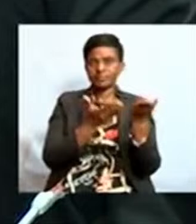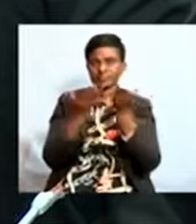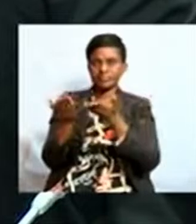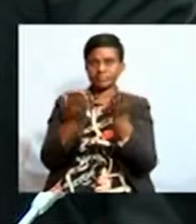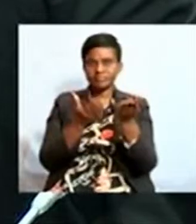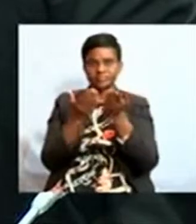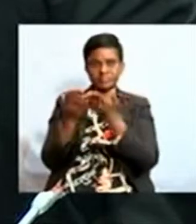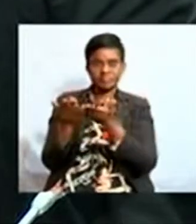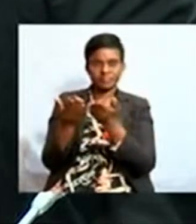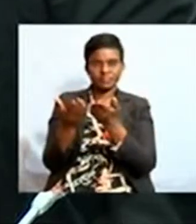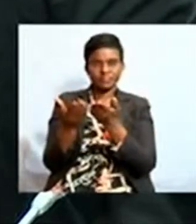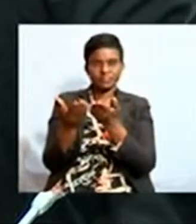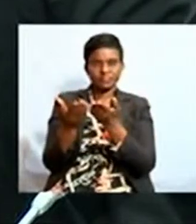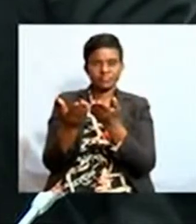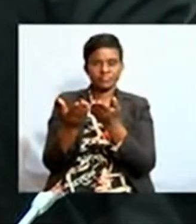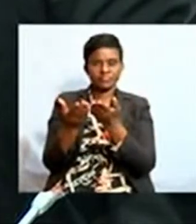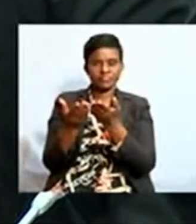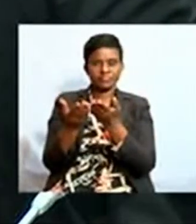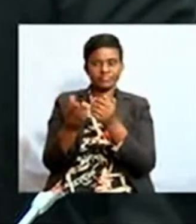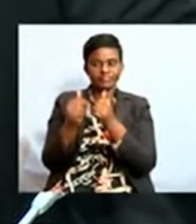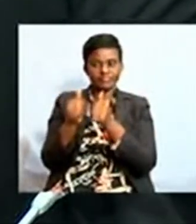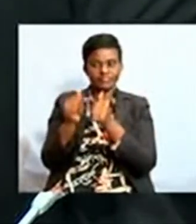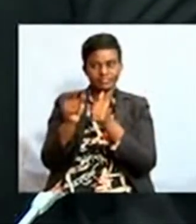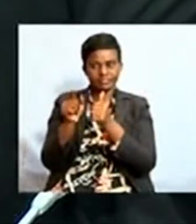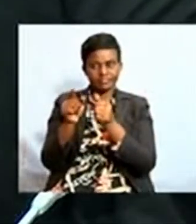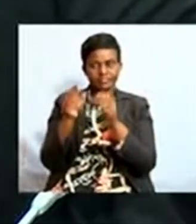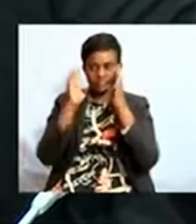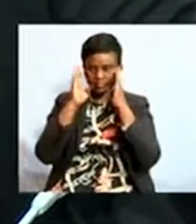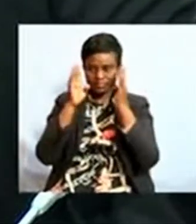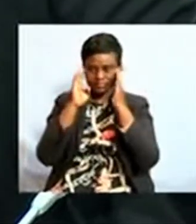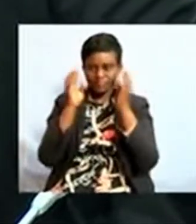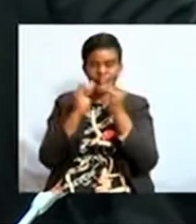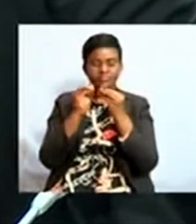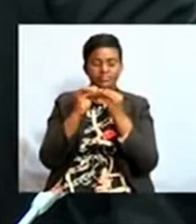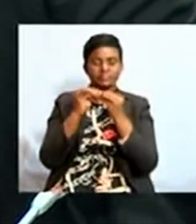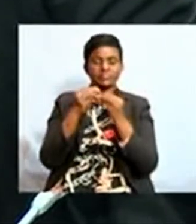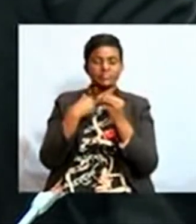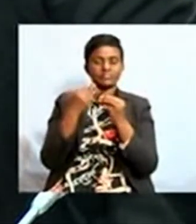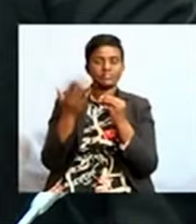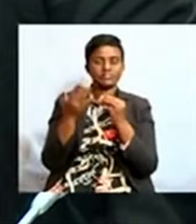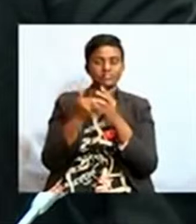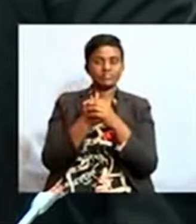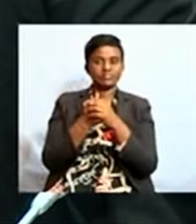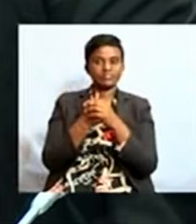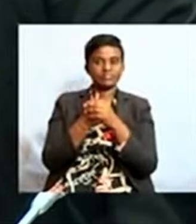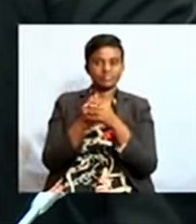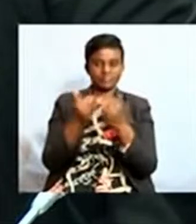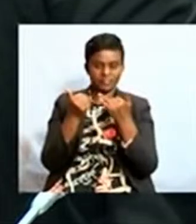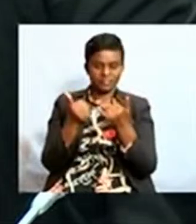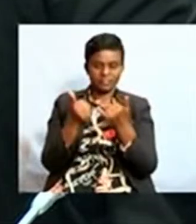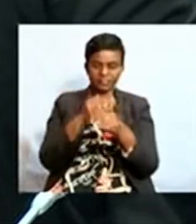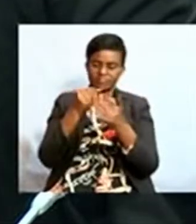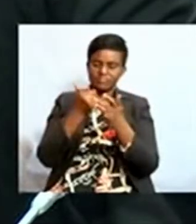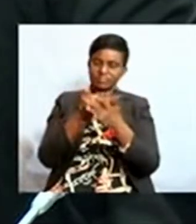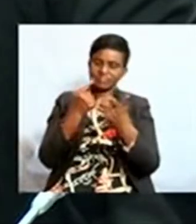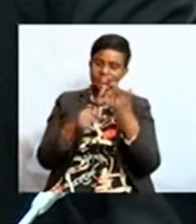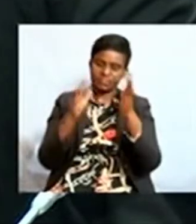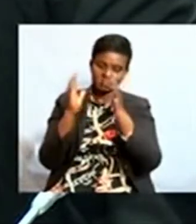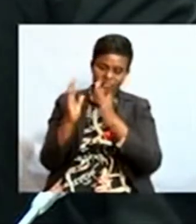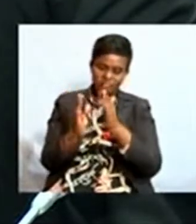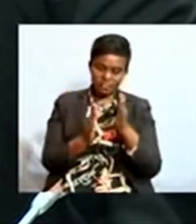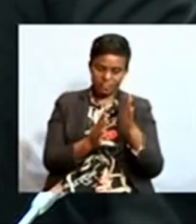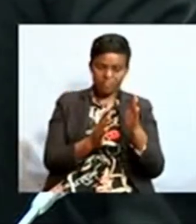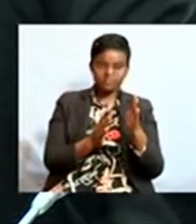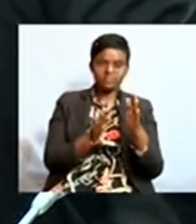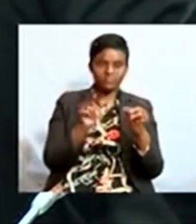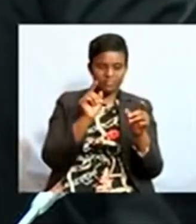to a reporting back agent that had been appointed by the government. Now the intention of